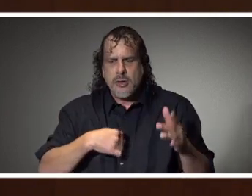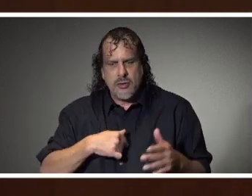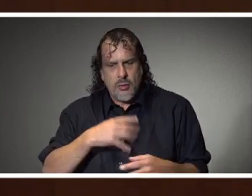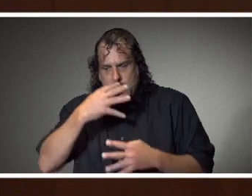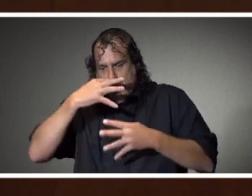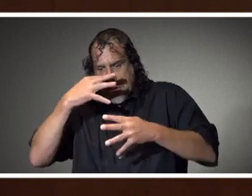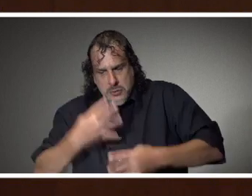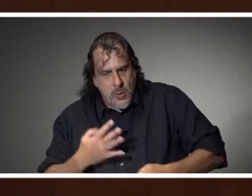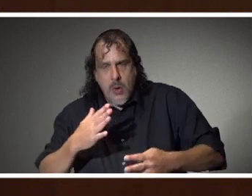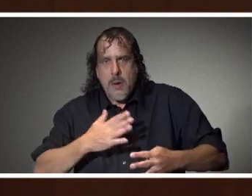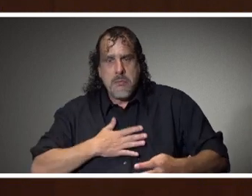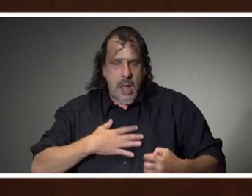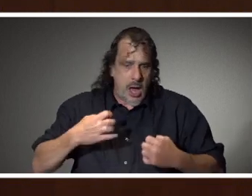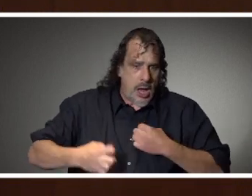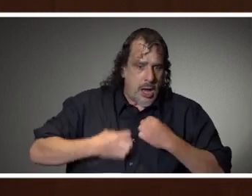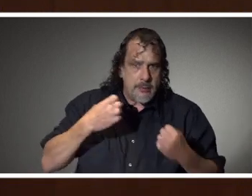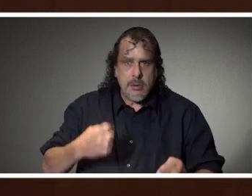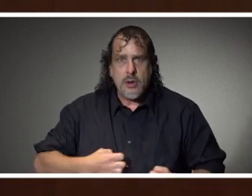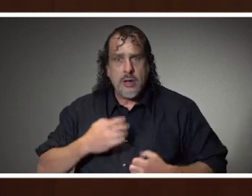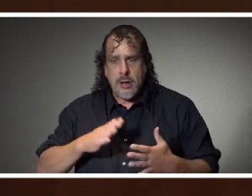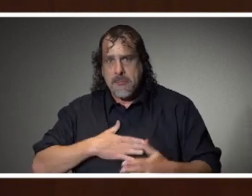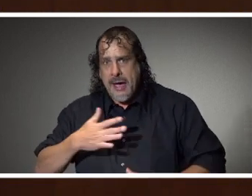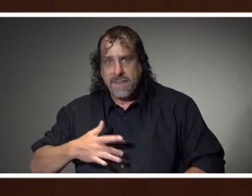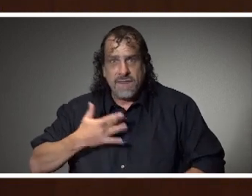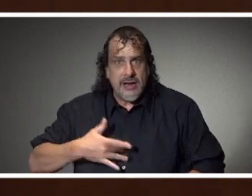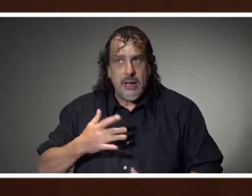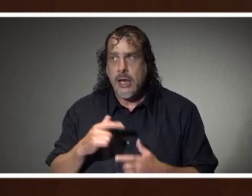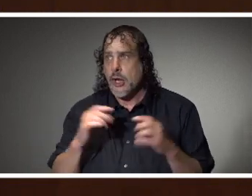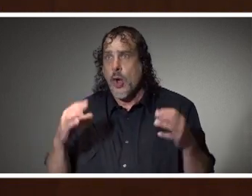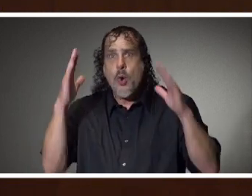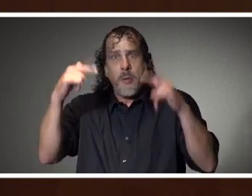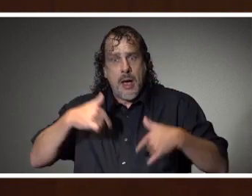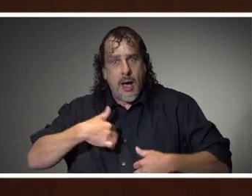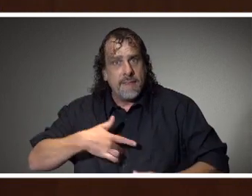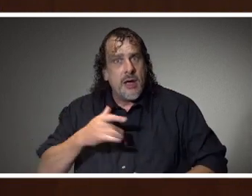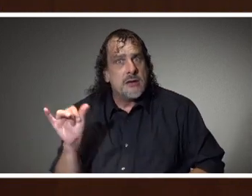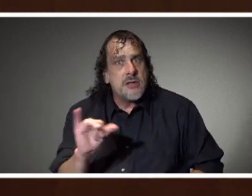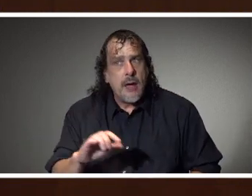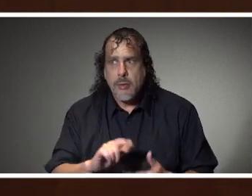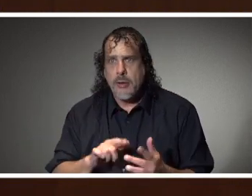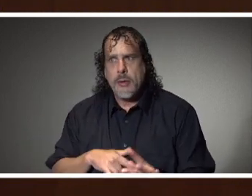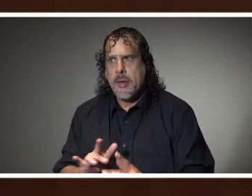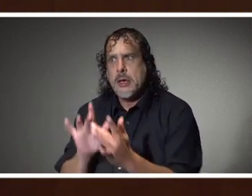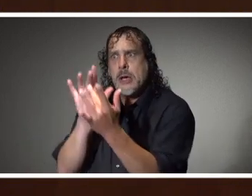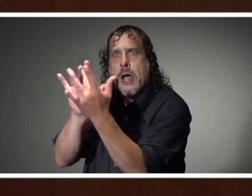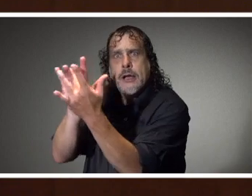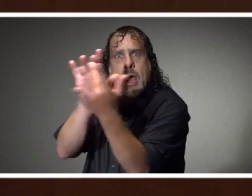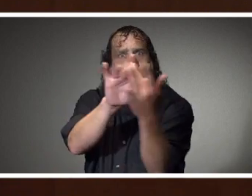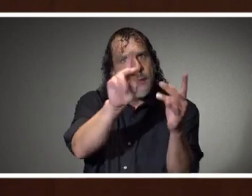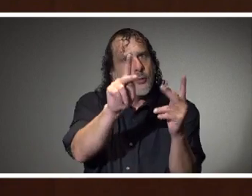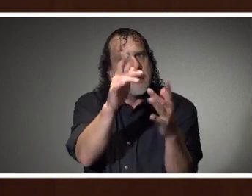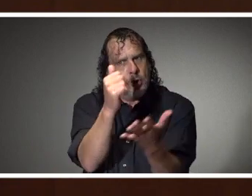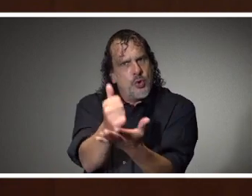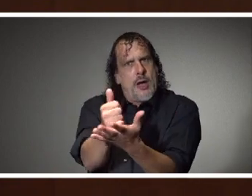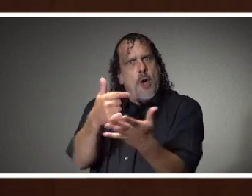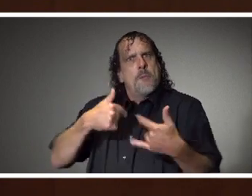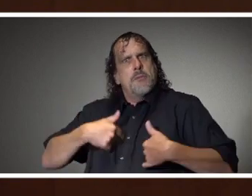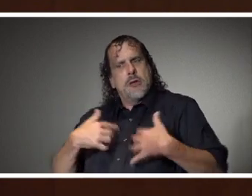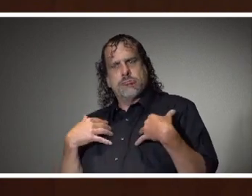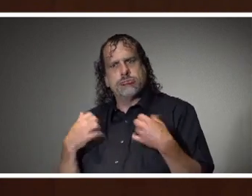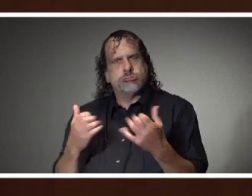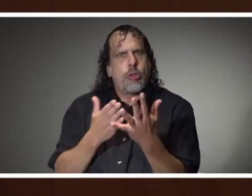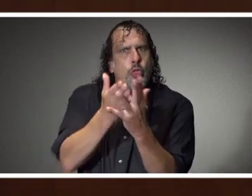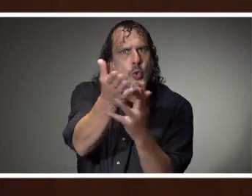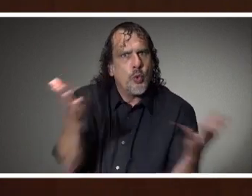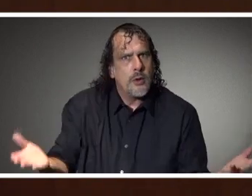emotions and our ability to cope with this during this time, and that we reach out to those resources when they're needed. Back